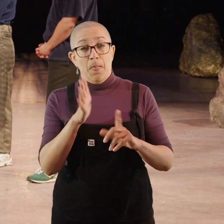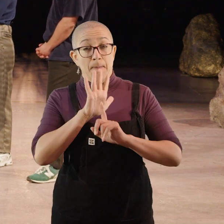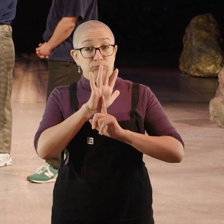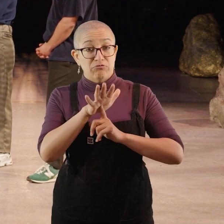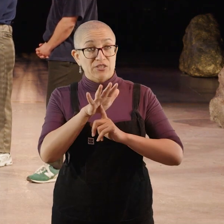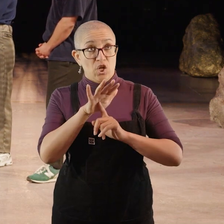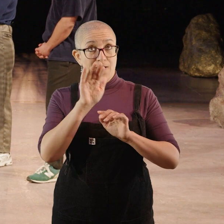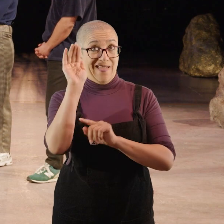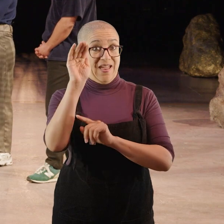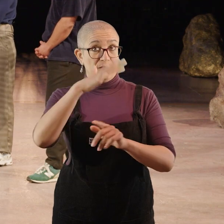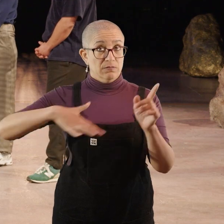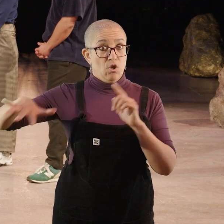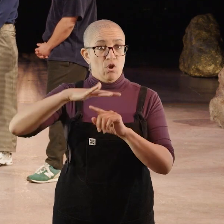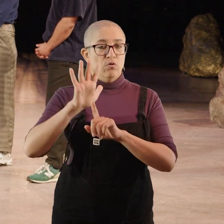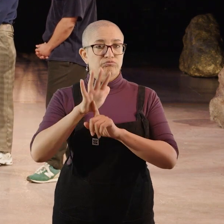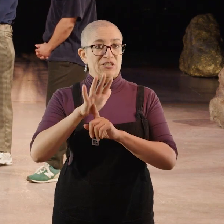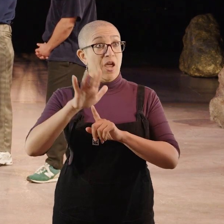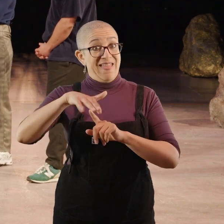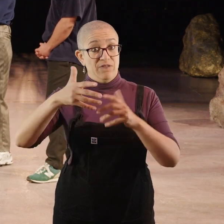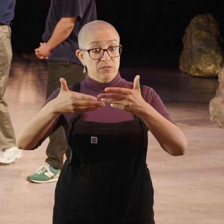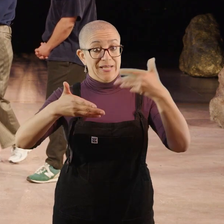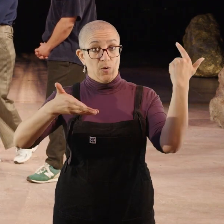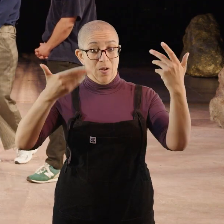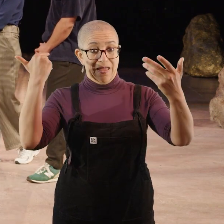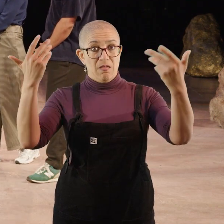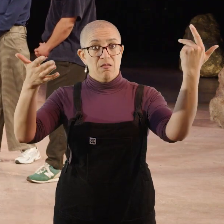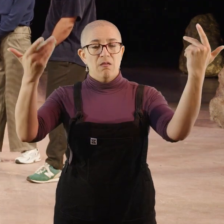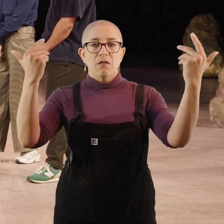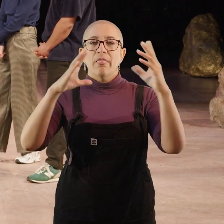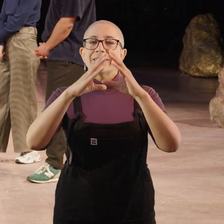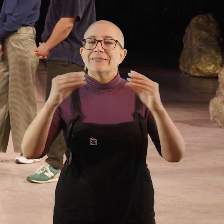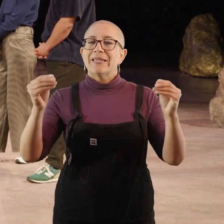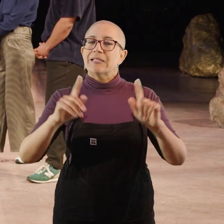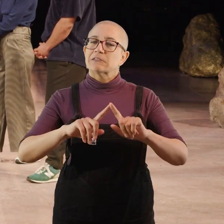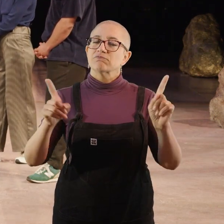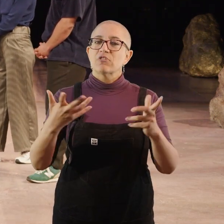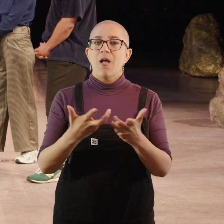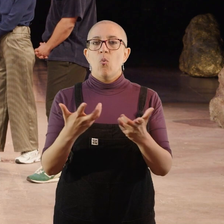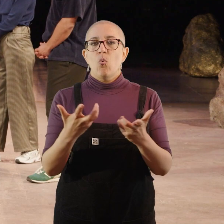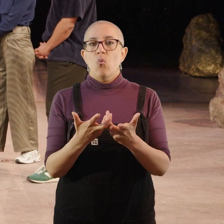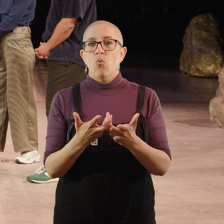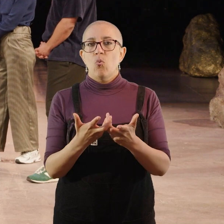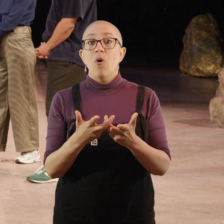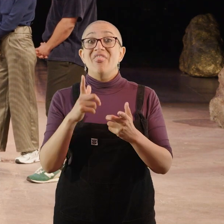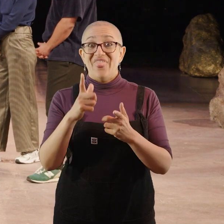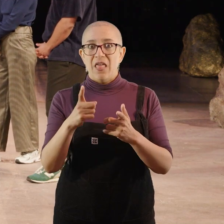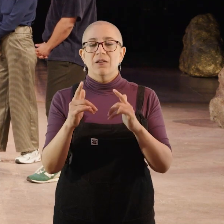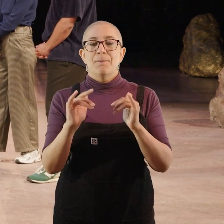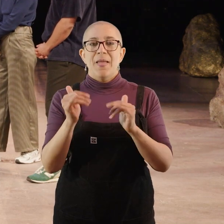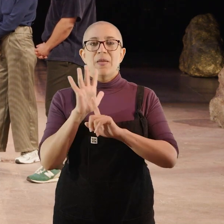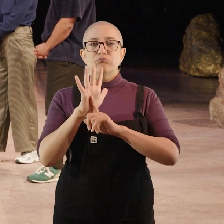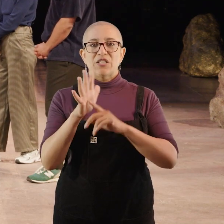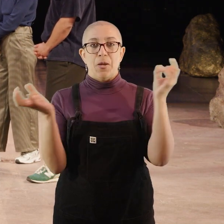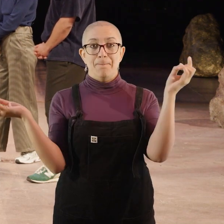pressures affect the scene? If we take them all away, then maybe then have a go and put them all back together again. Then